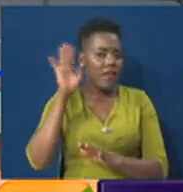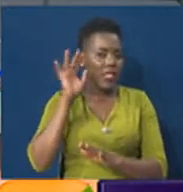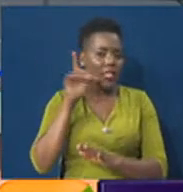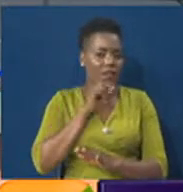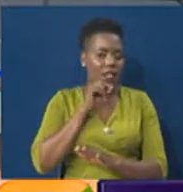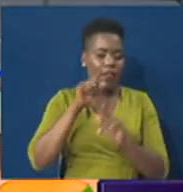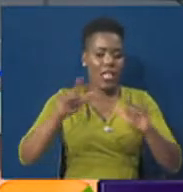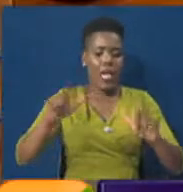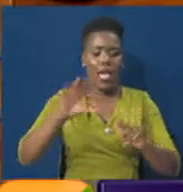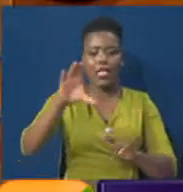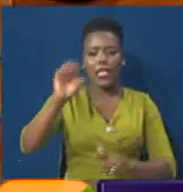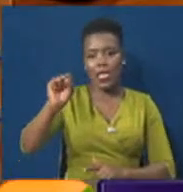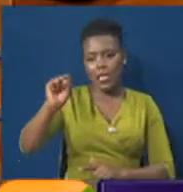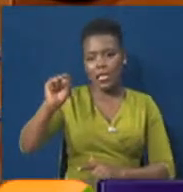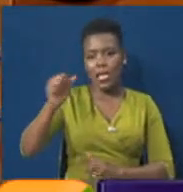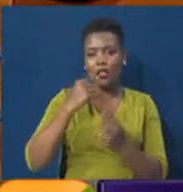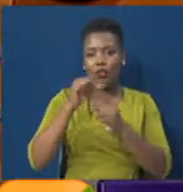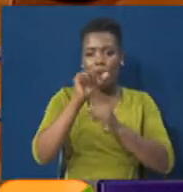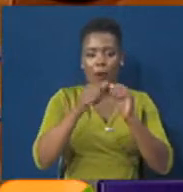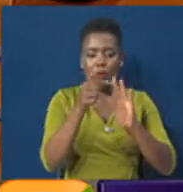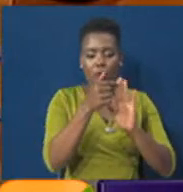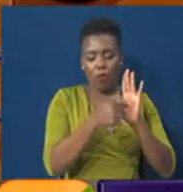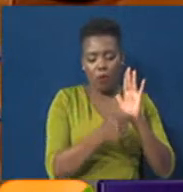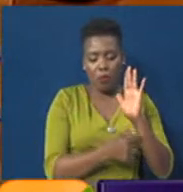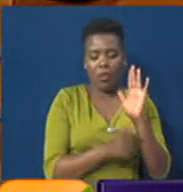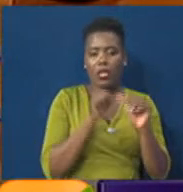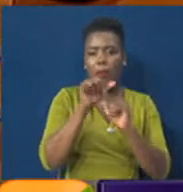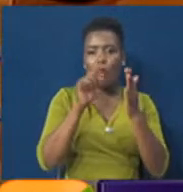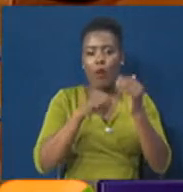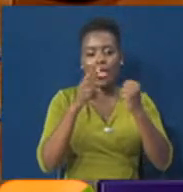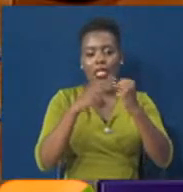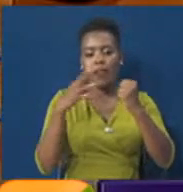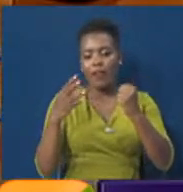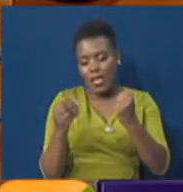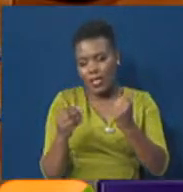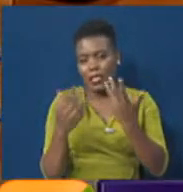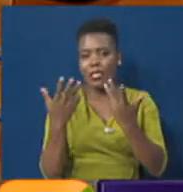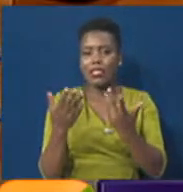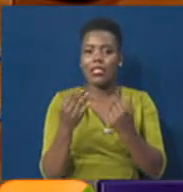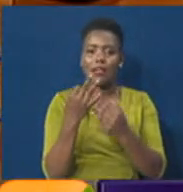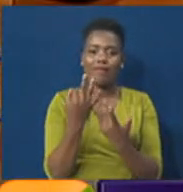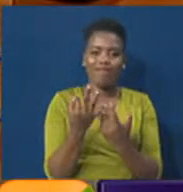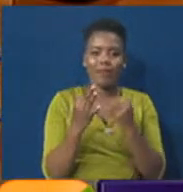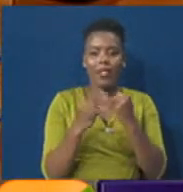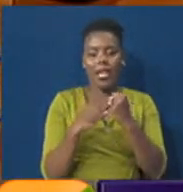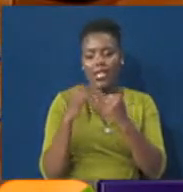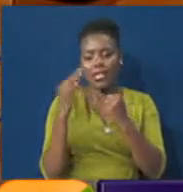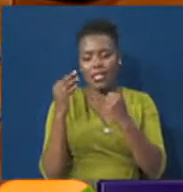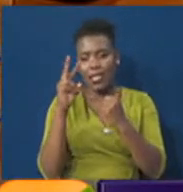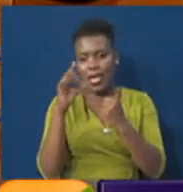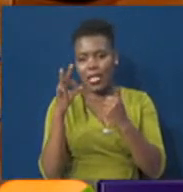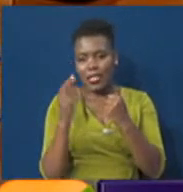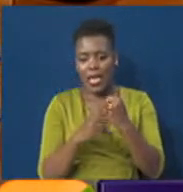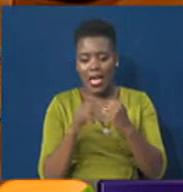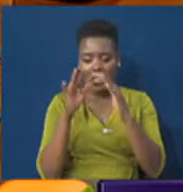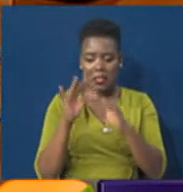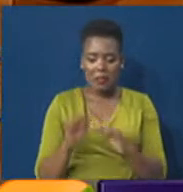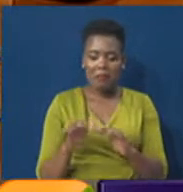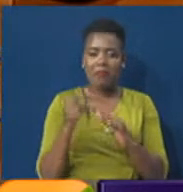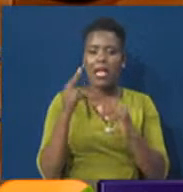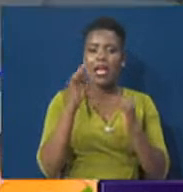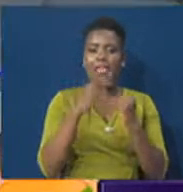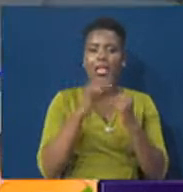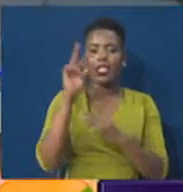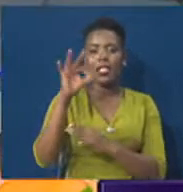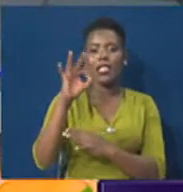Cabinet Secretary, he only talked to a number of 70, 38, one batch, and 32 the other. He talked about the long-term plan